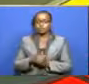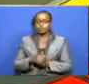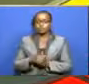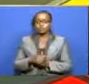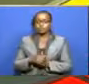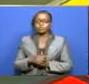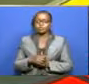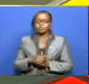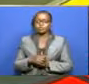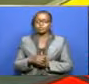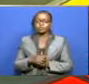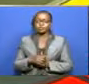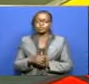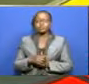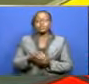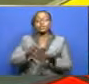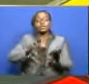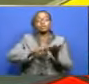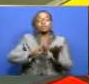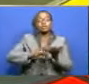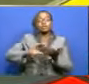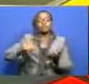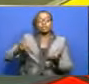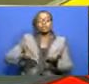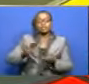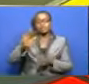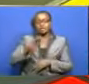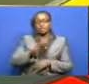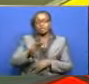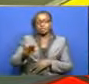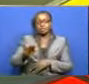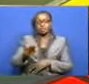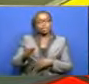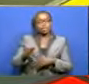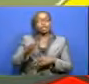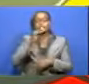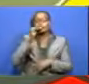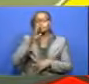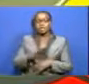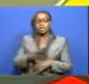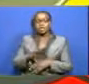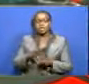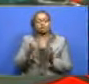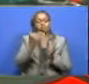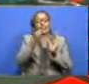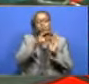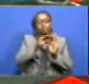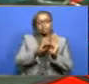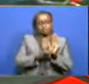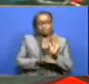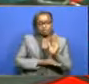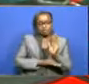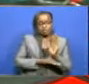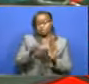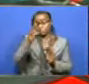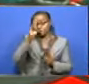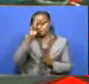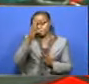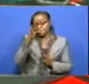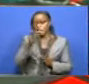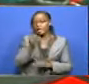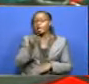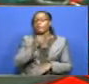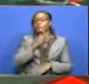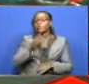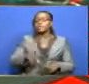Let's kick off whereby Migori County Assembly Speaker Boaz Okoth has recorded a statement with the police alleging his life is in danger even as